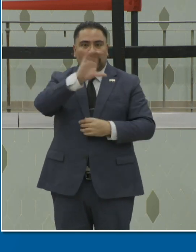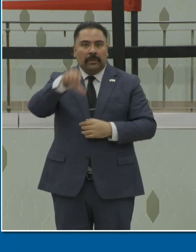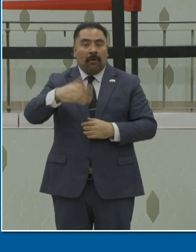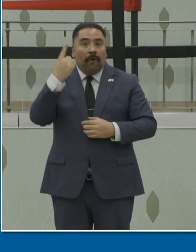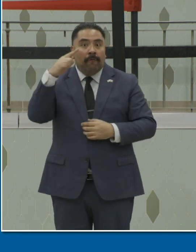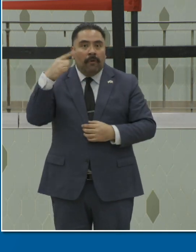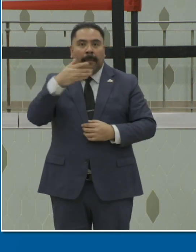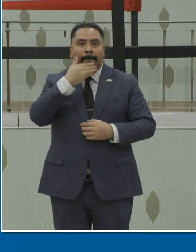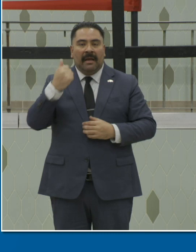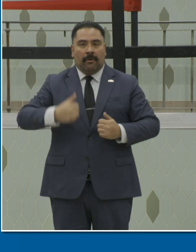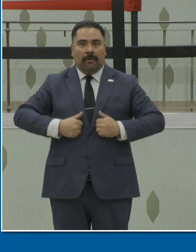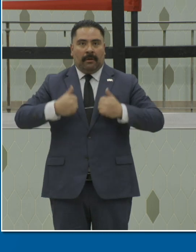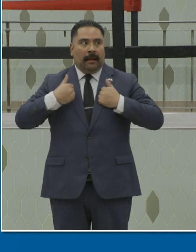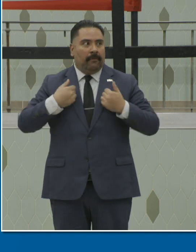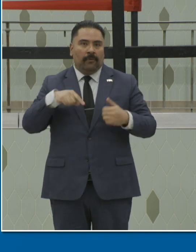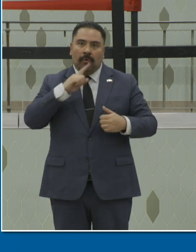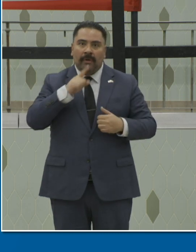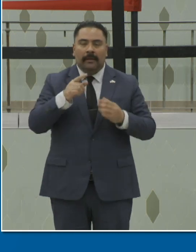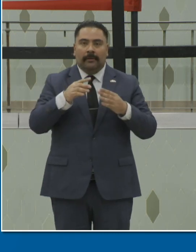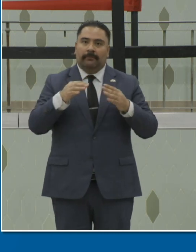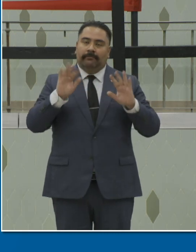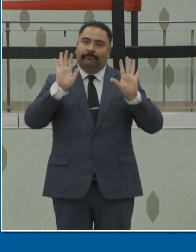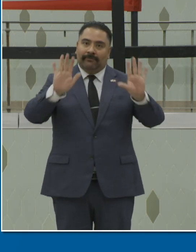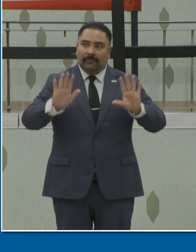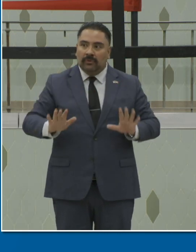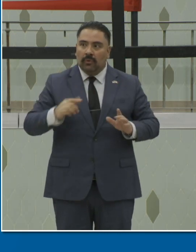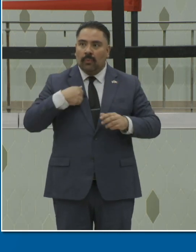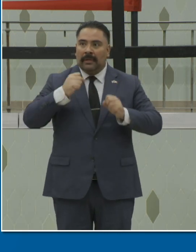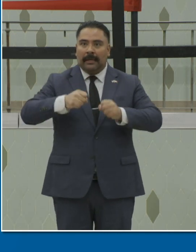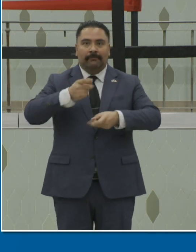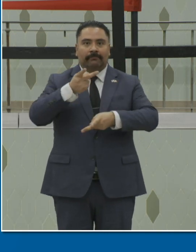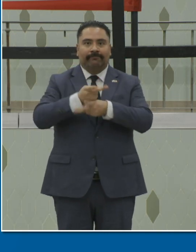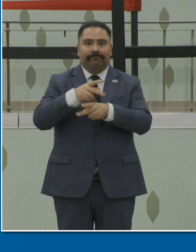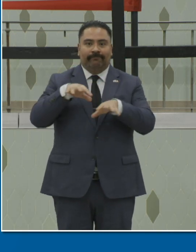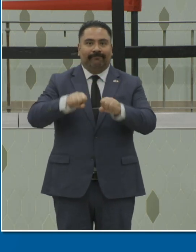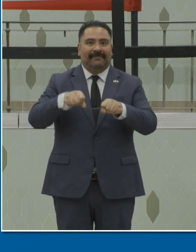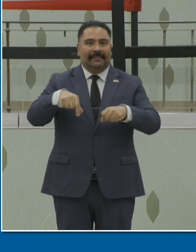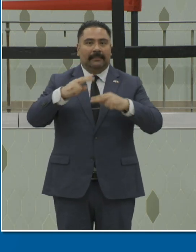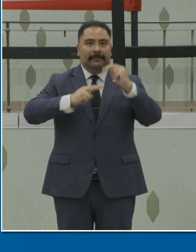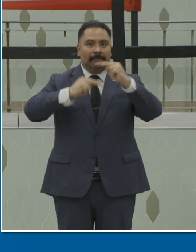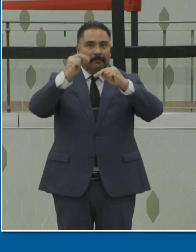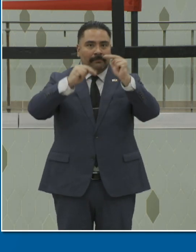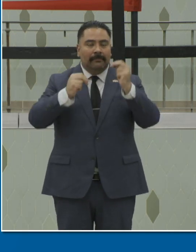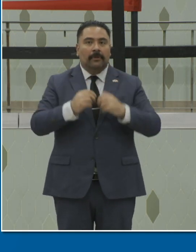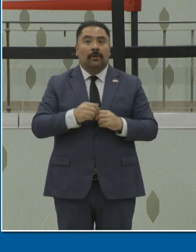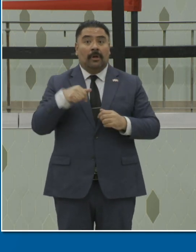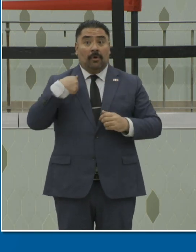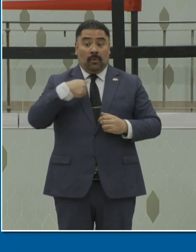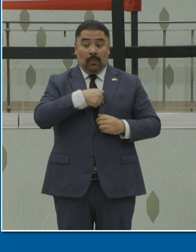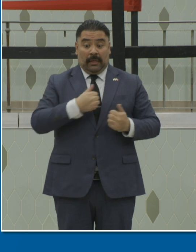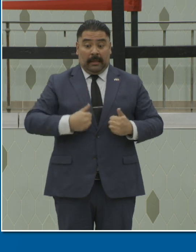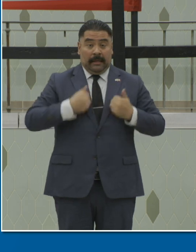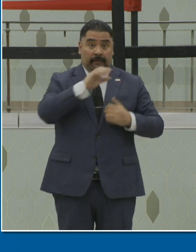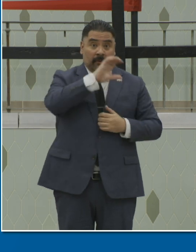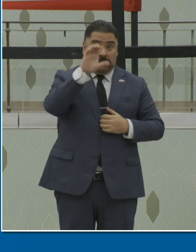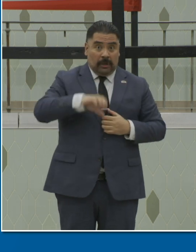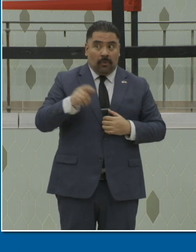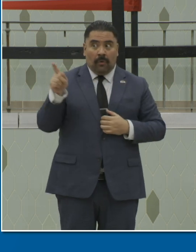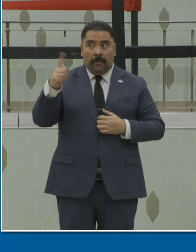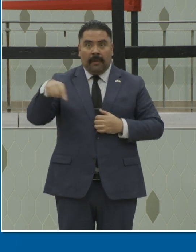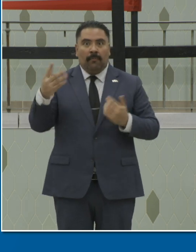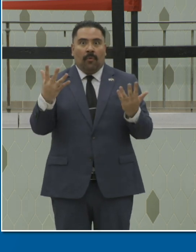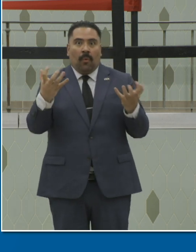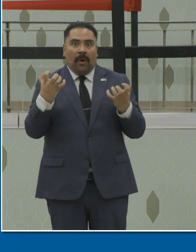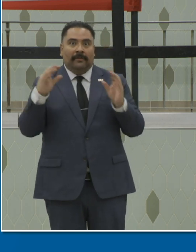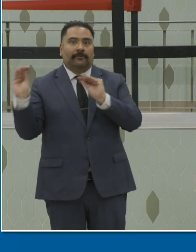it's just also so remarkable that we are able to preserve this place. Because those of us who are in Chicago and those who wish to call Chicago their